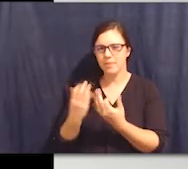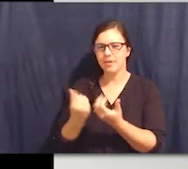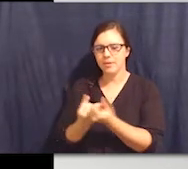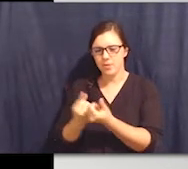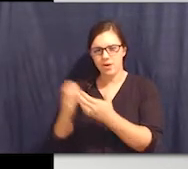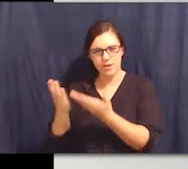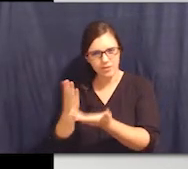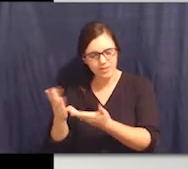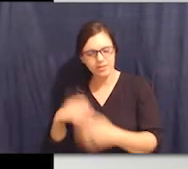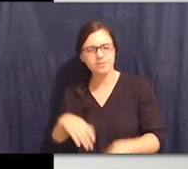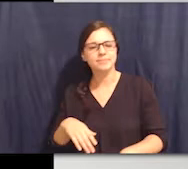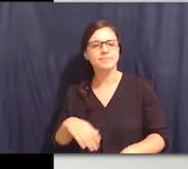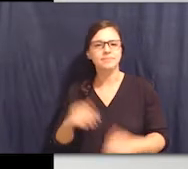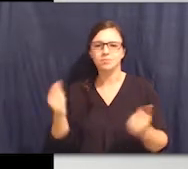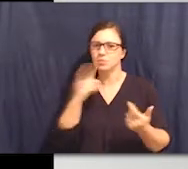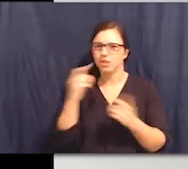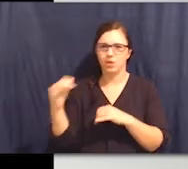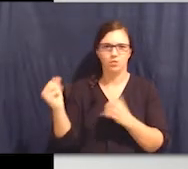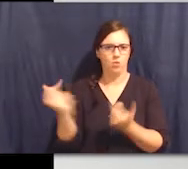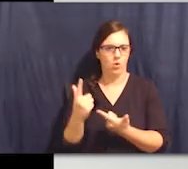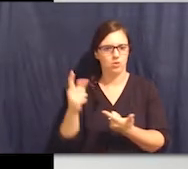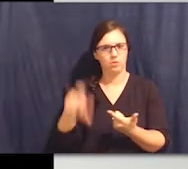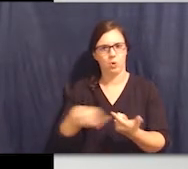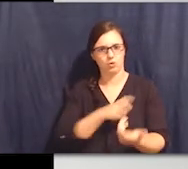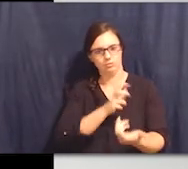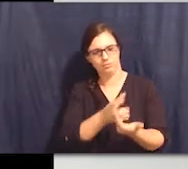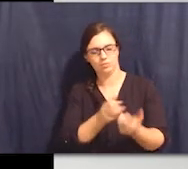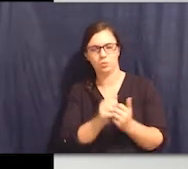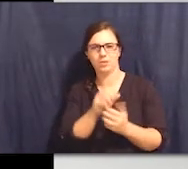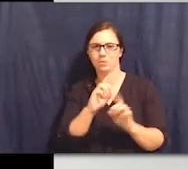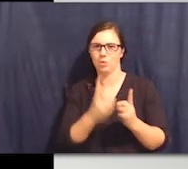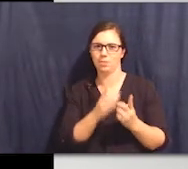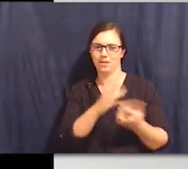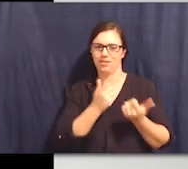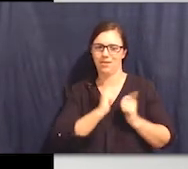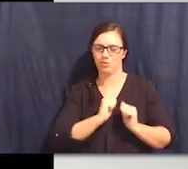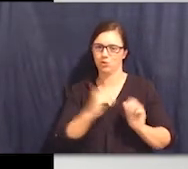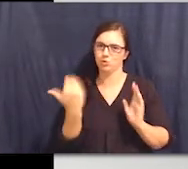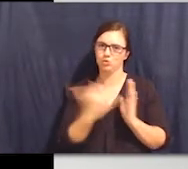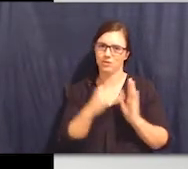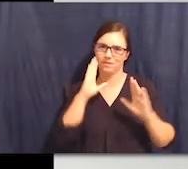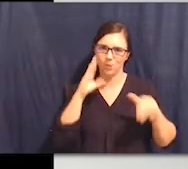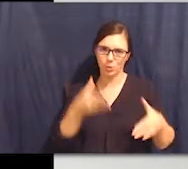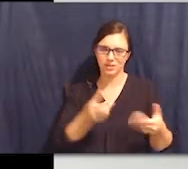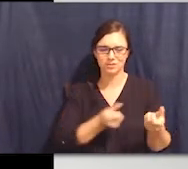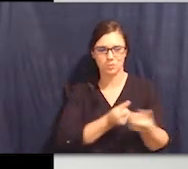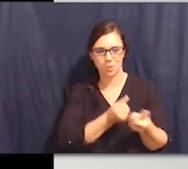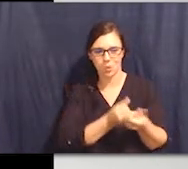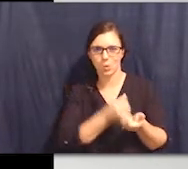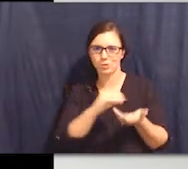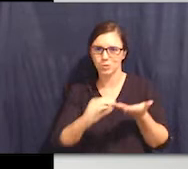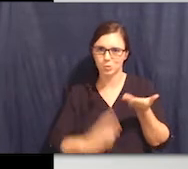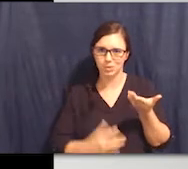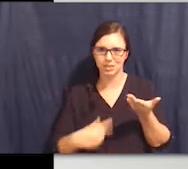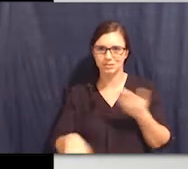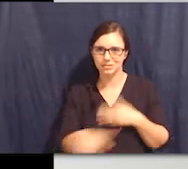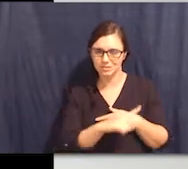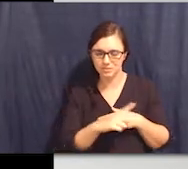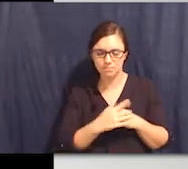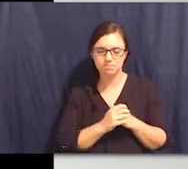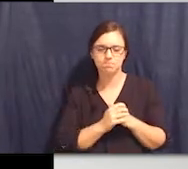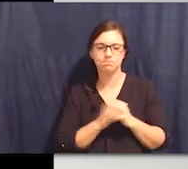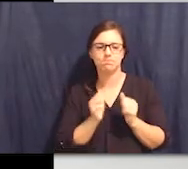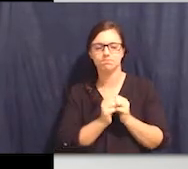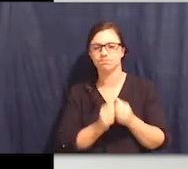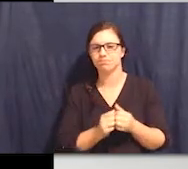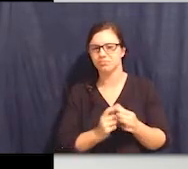Support Services. They all are supposed to realign to the department's efforts to refocus and support students